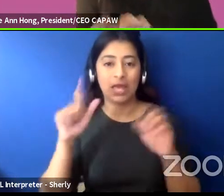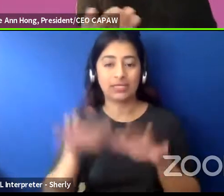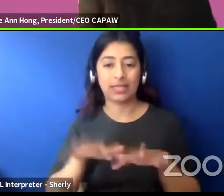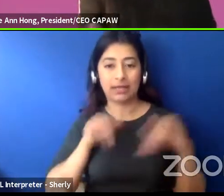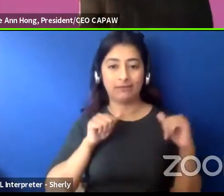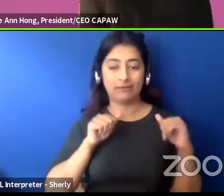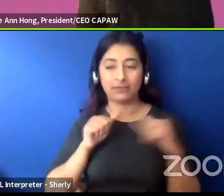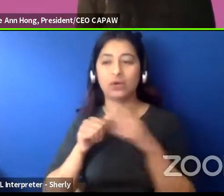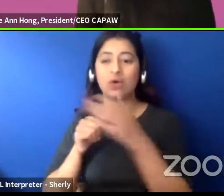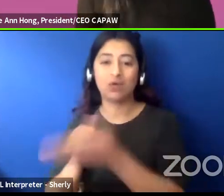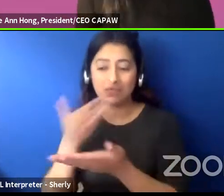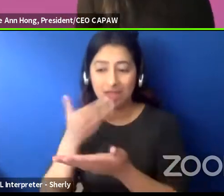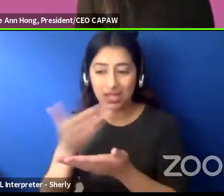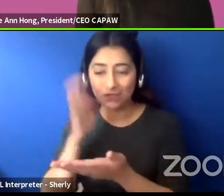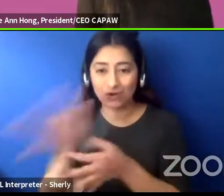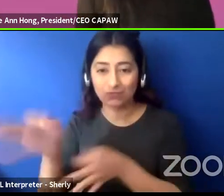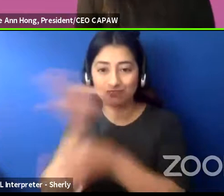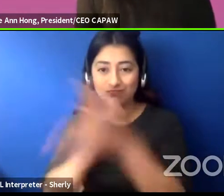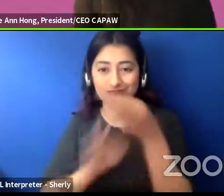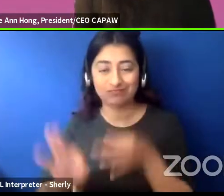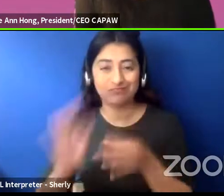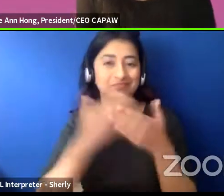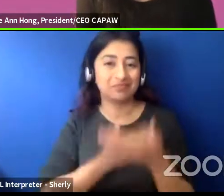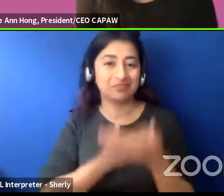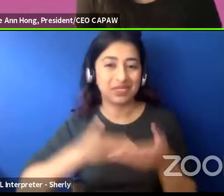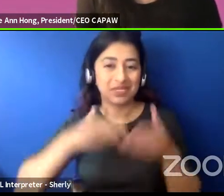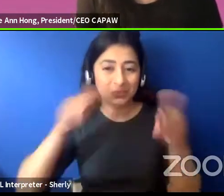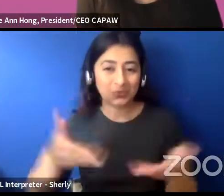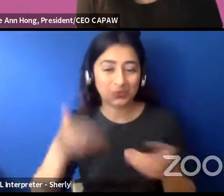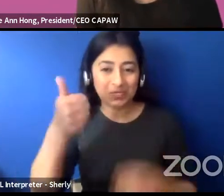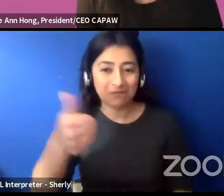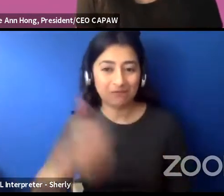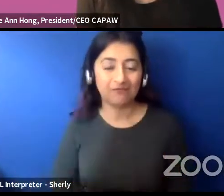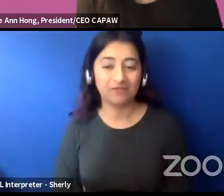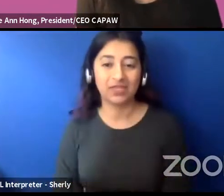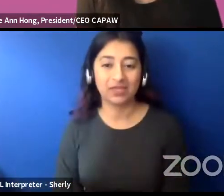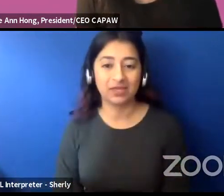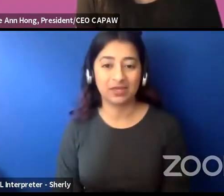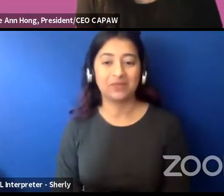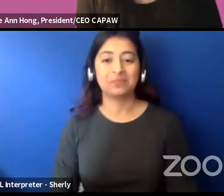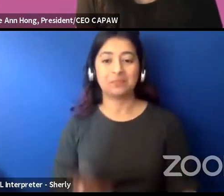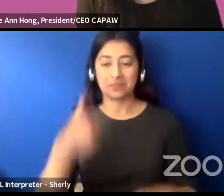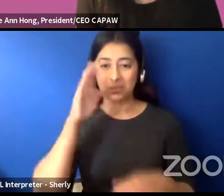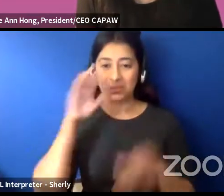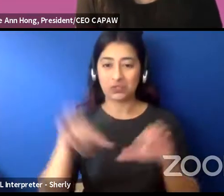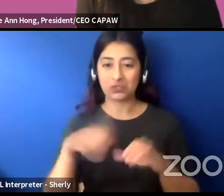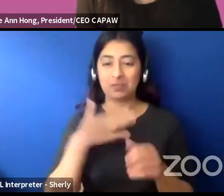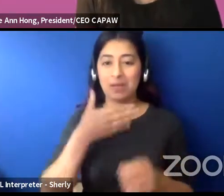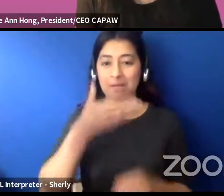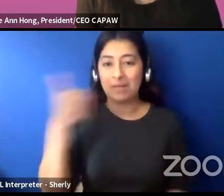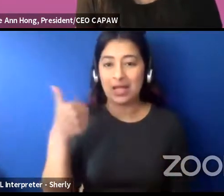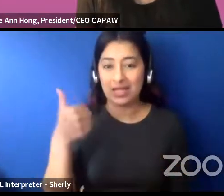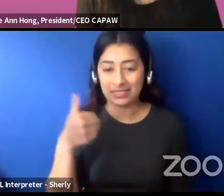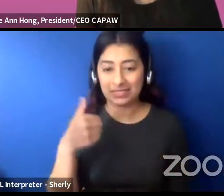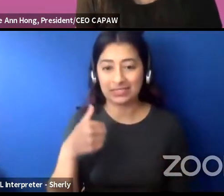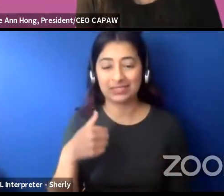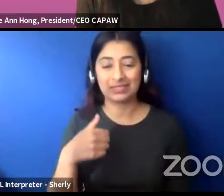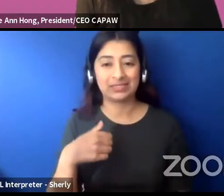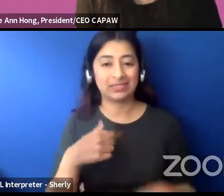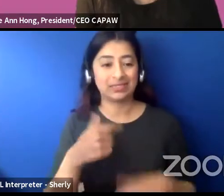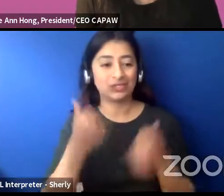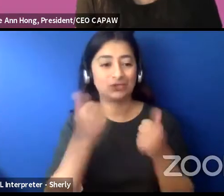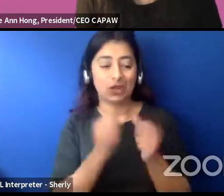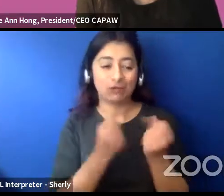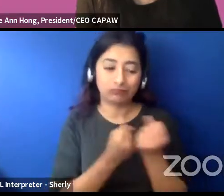in. So please introduce yourself. Thank you. And I'm going to do my best to do Lisa, who is a dear friend, justice.